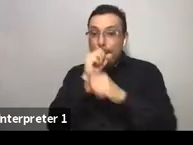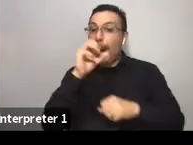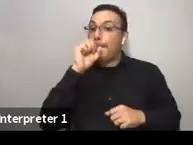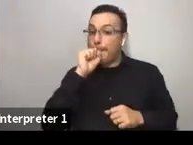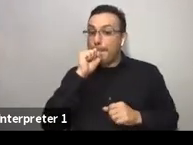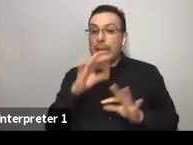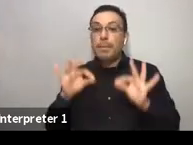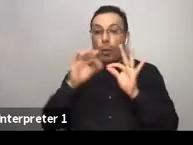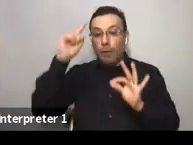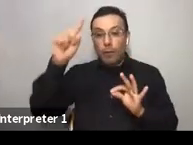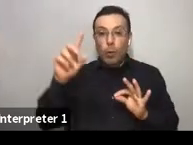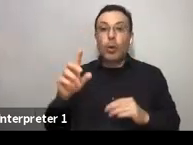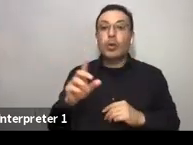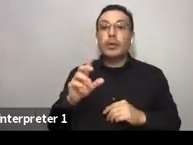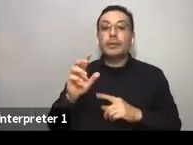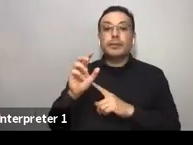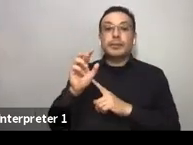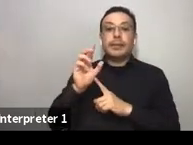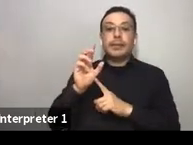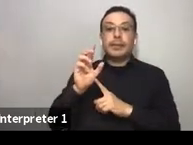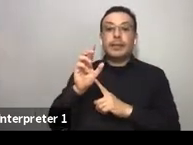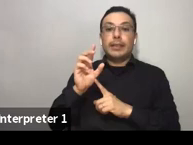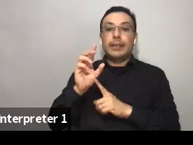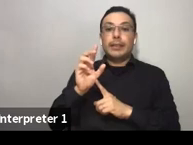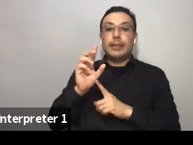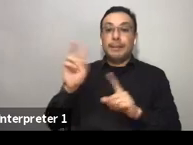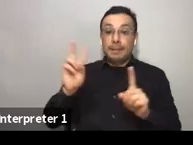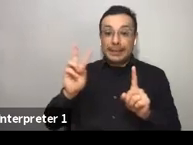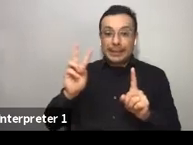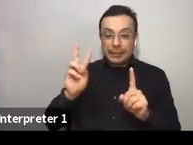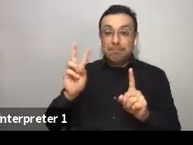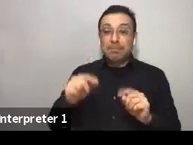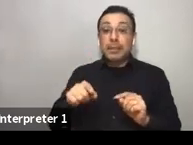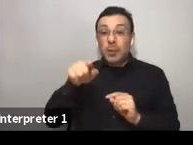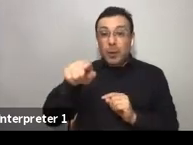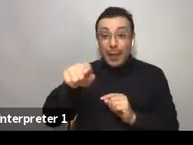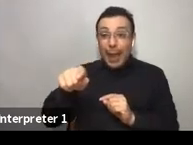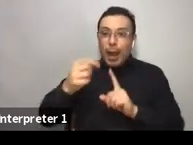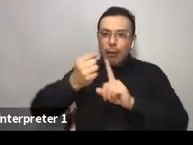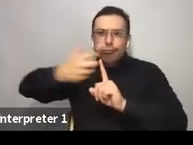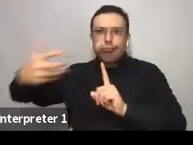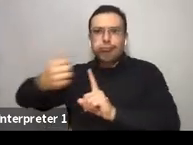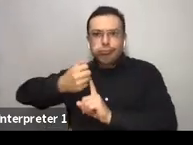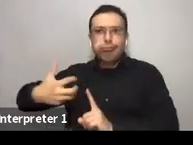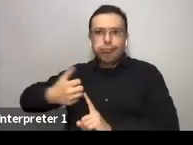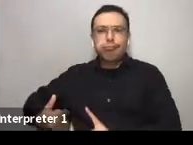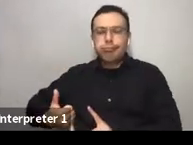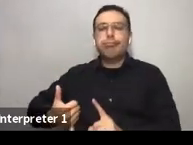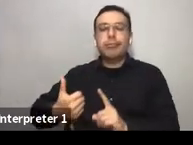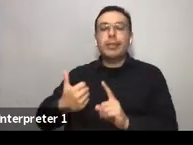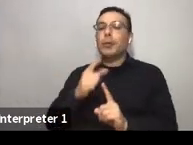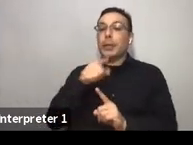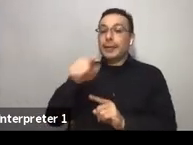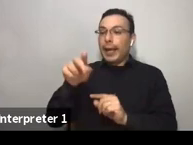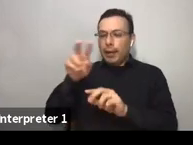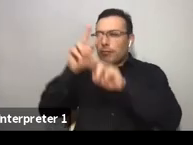talk about a lot of stuff today that could be kind of its own individual training. So these outside resources should help you dig